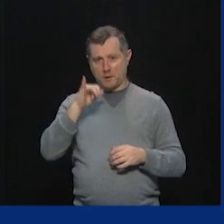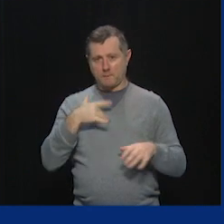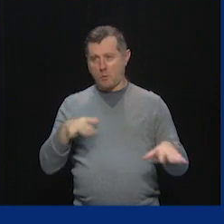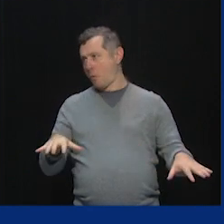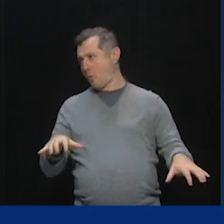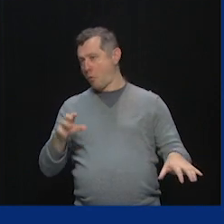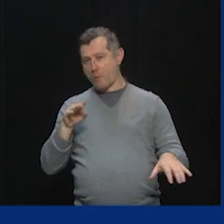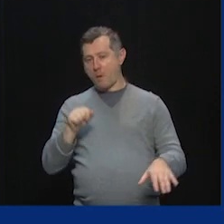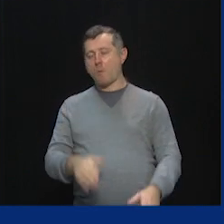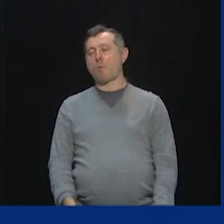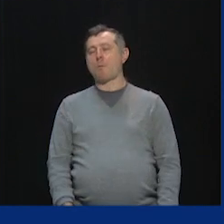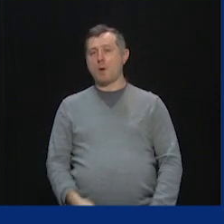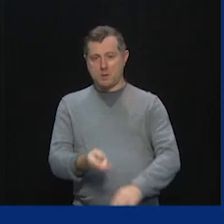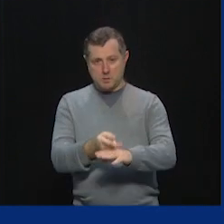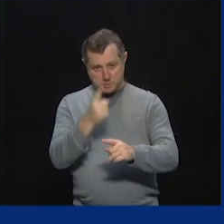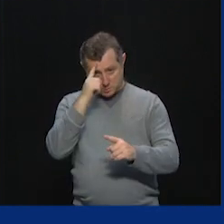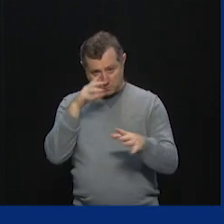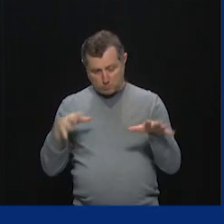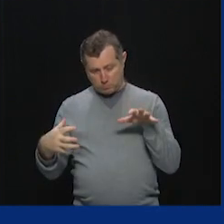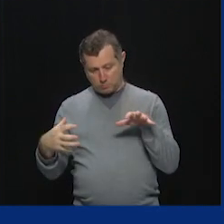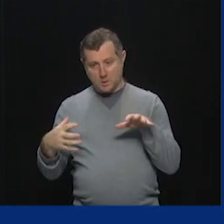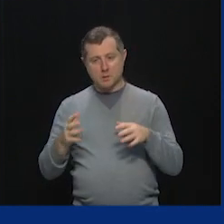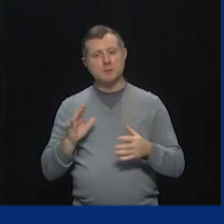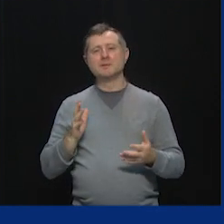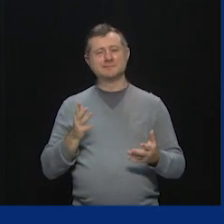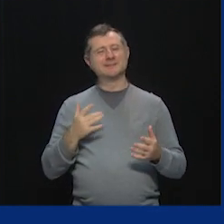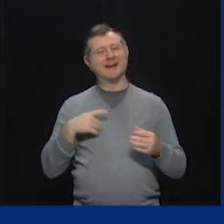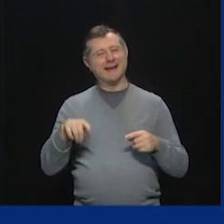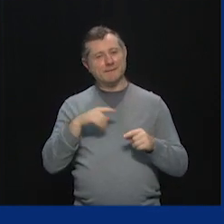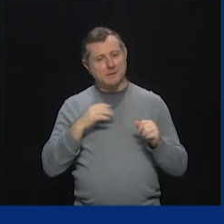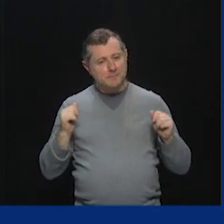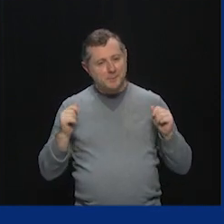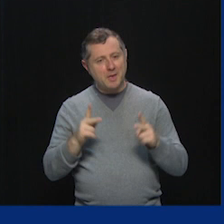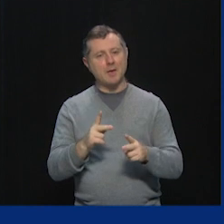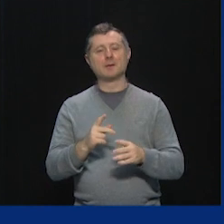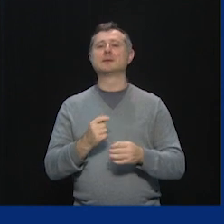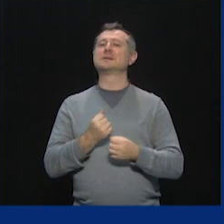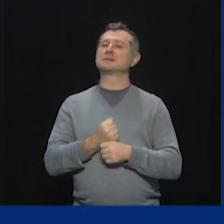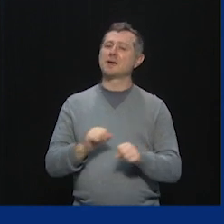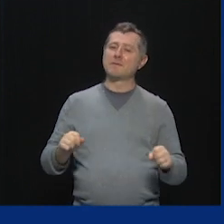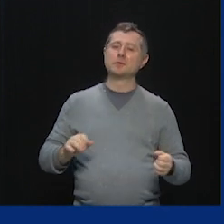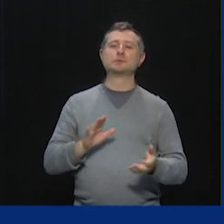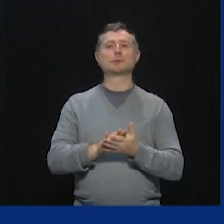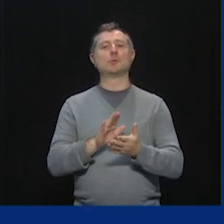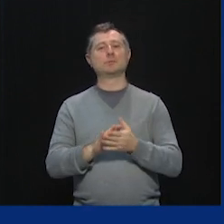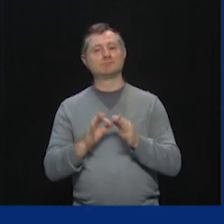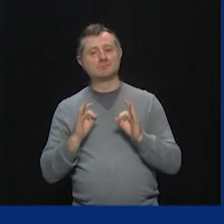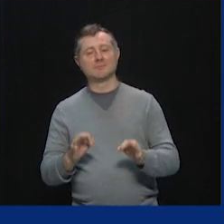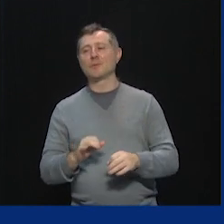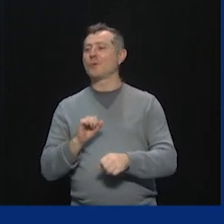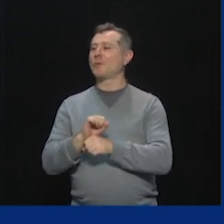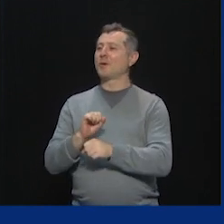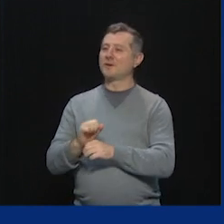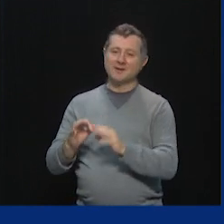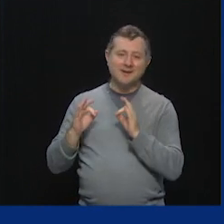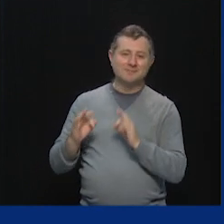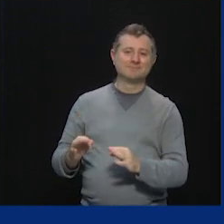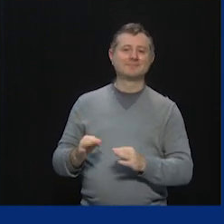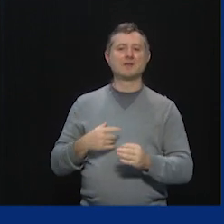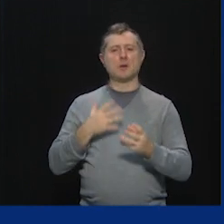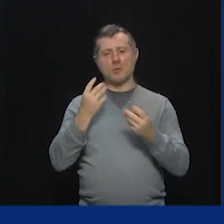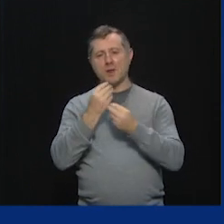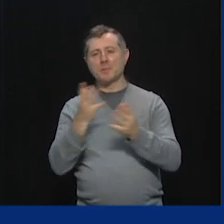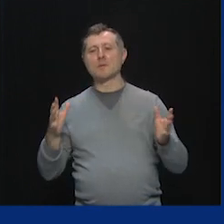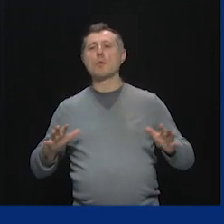come back to safe workplaces, and start letting the world know we're back. With this vaccination and the rates that we have in New York, it is a